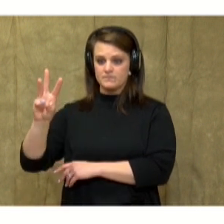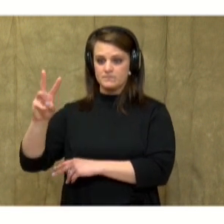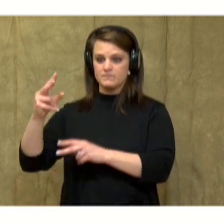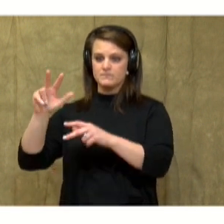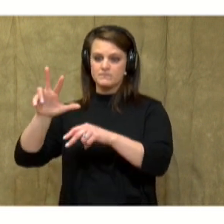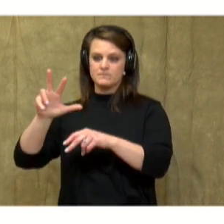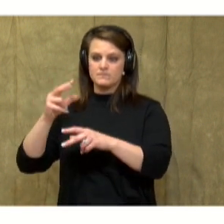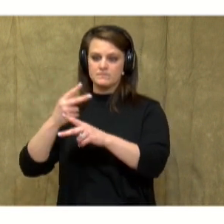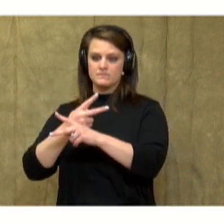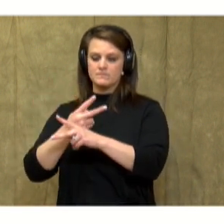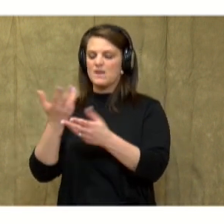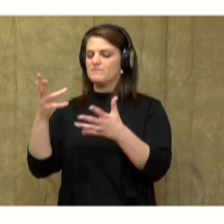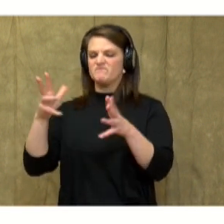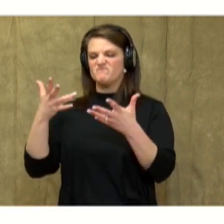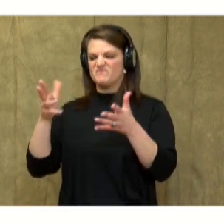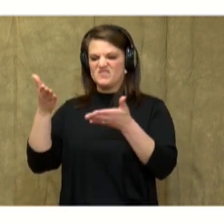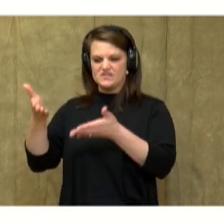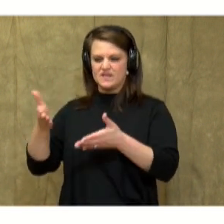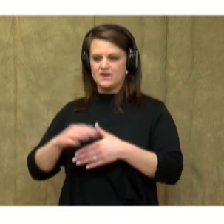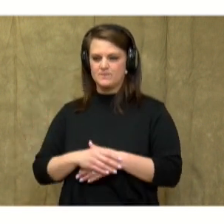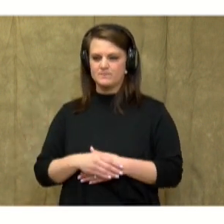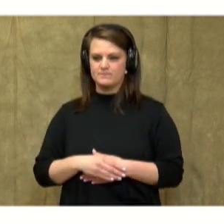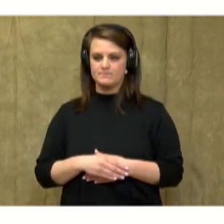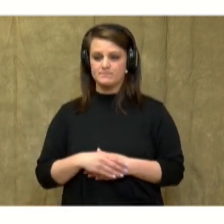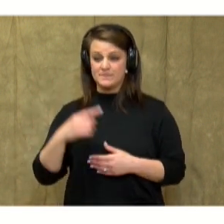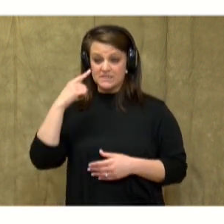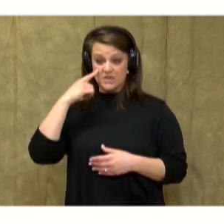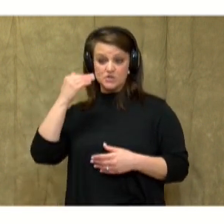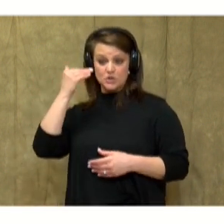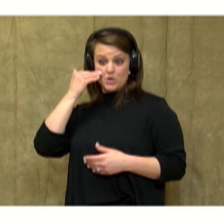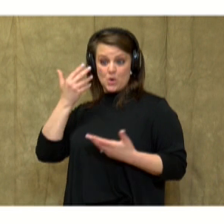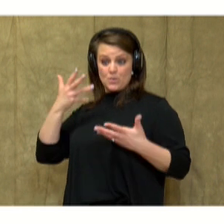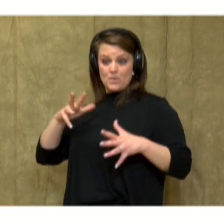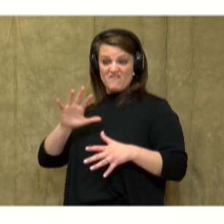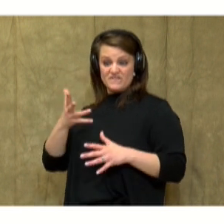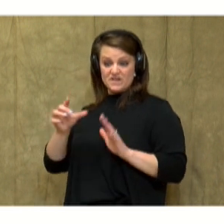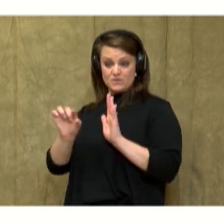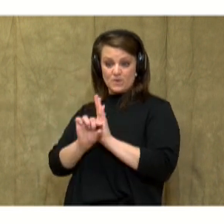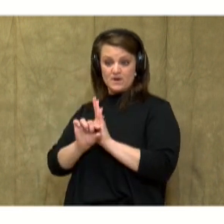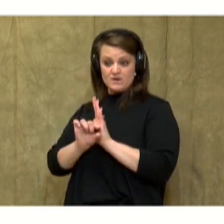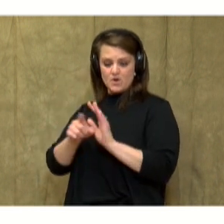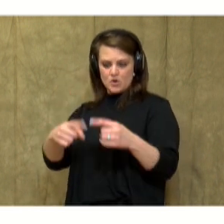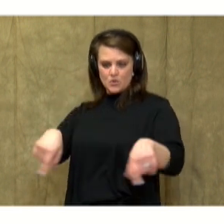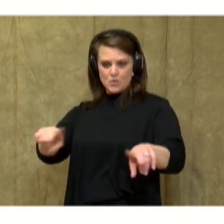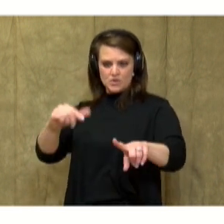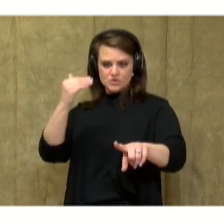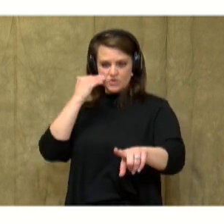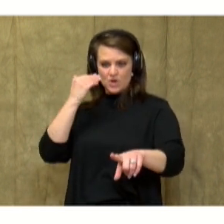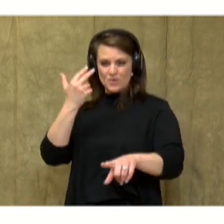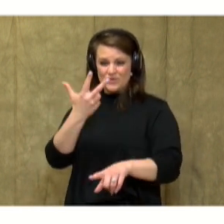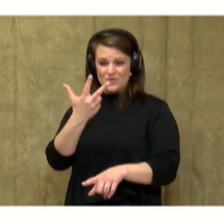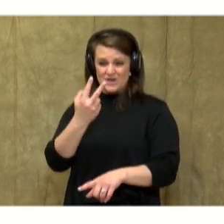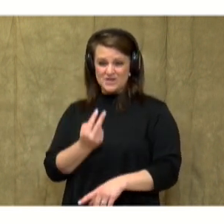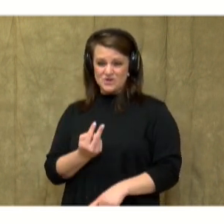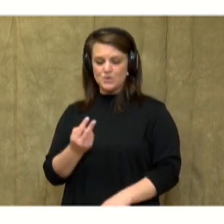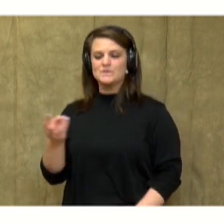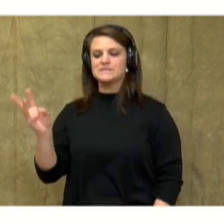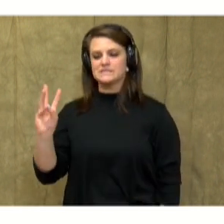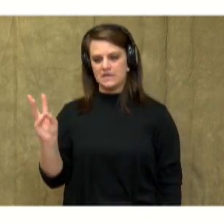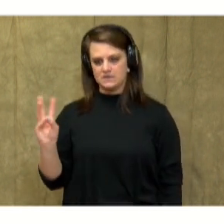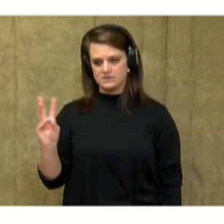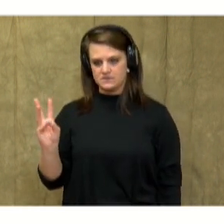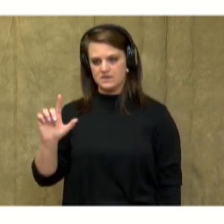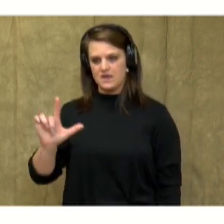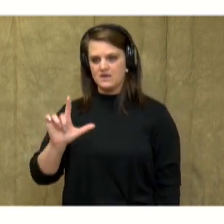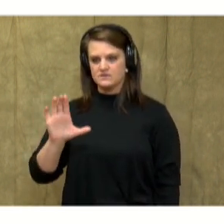6. I'm going to go ahead and stop right there because I should already know as a 5th grader that 3 and 2 have 6 as the